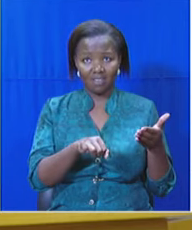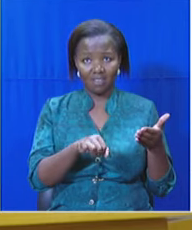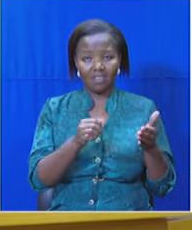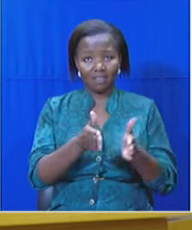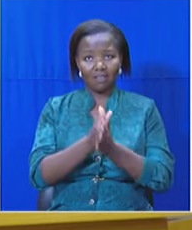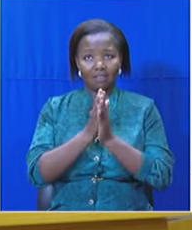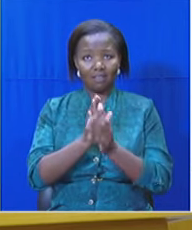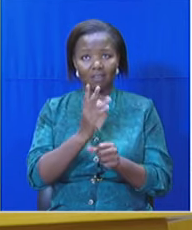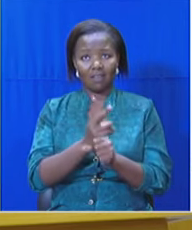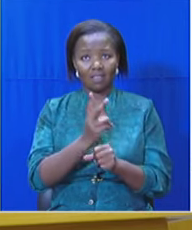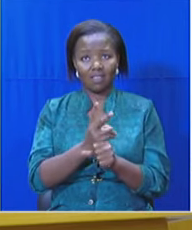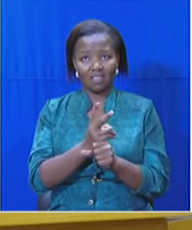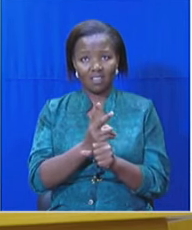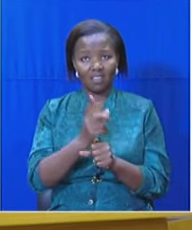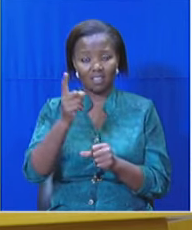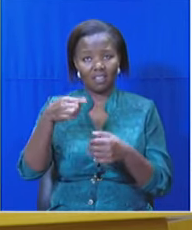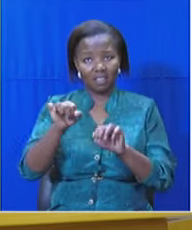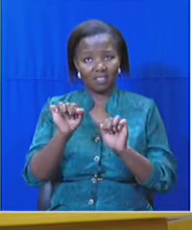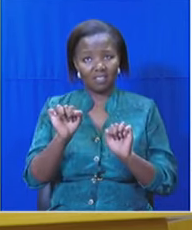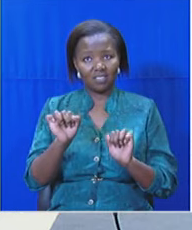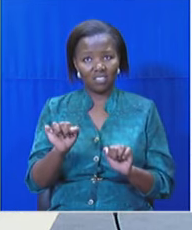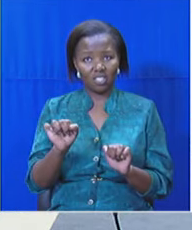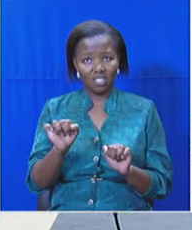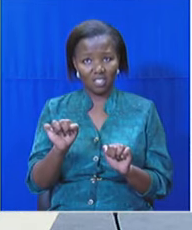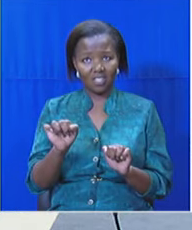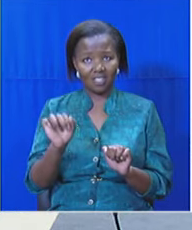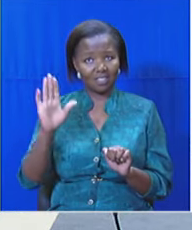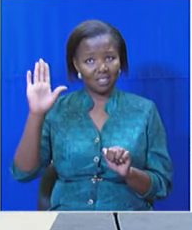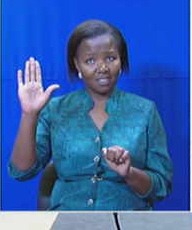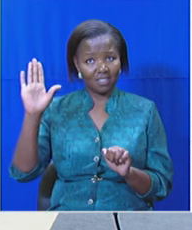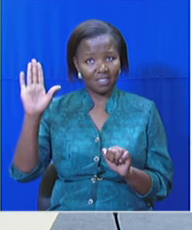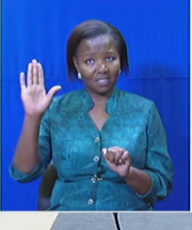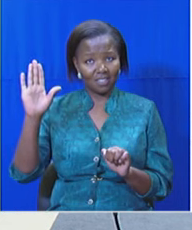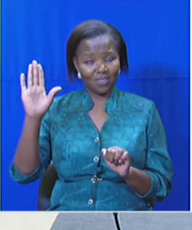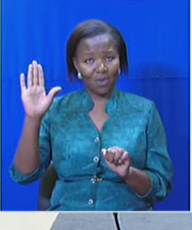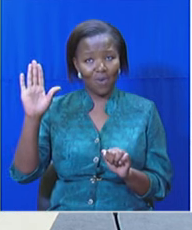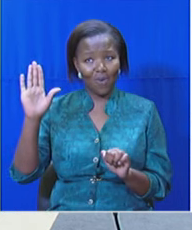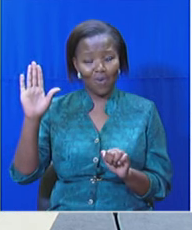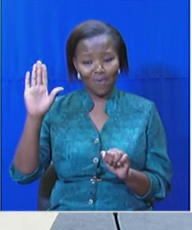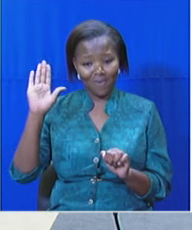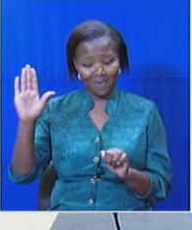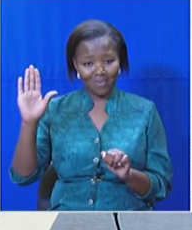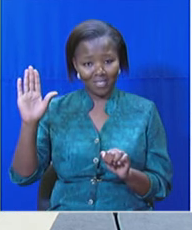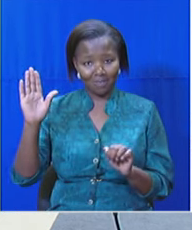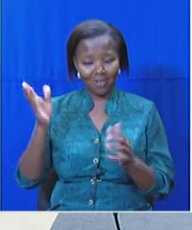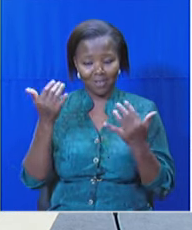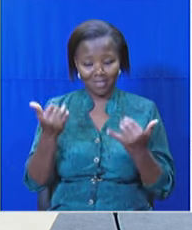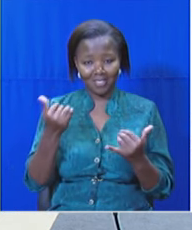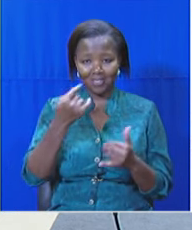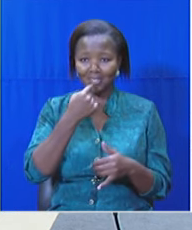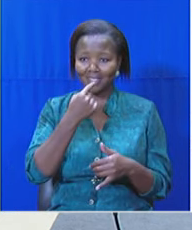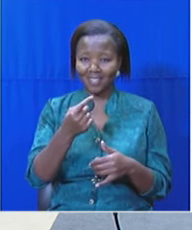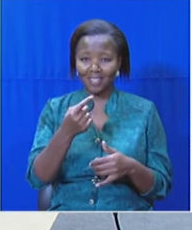insist. And chairperson, Honorable Madisha. you chairperson, you wait. Honorable Madisha. I want to